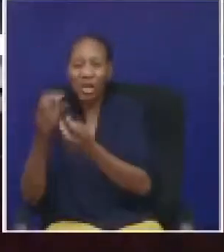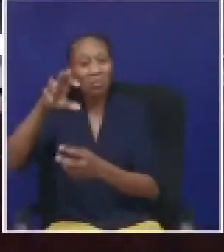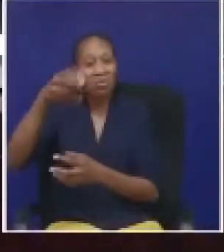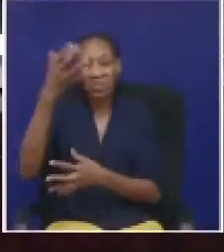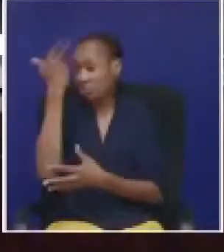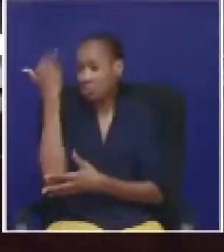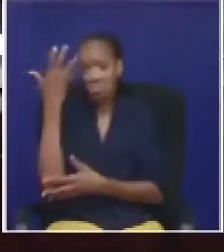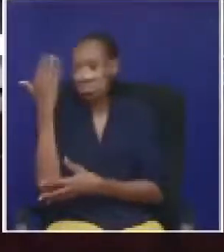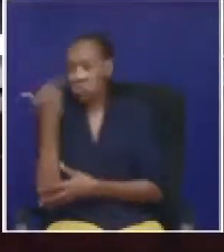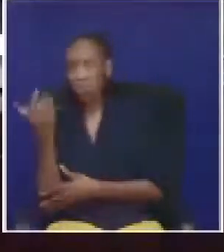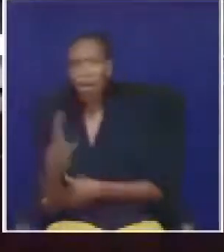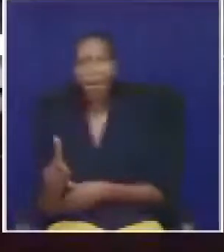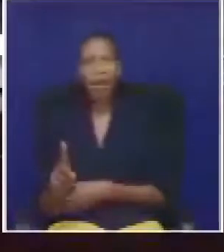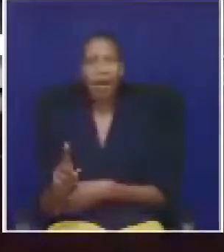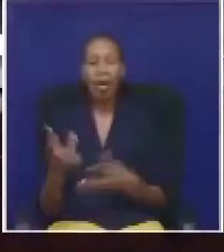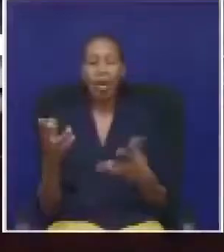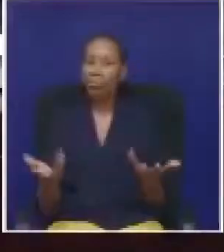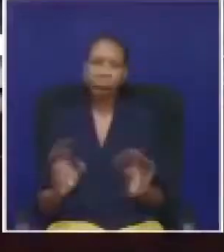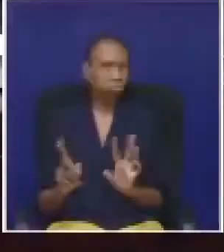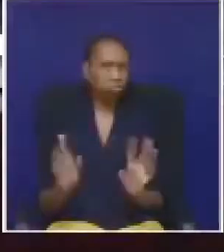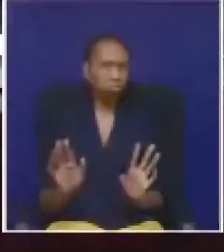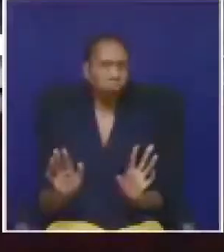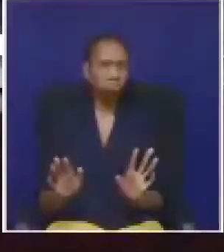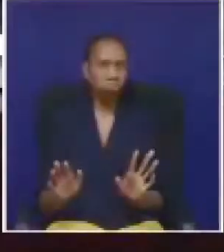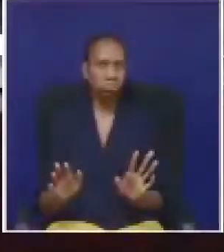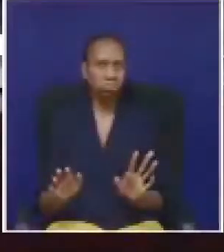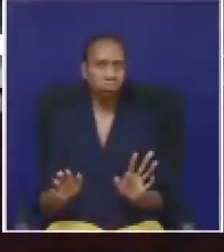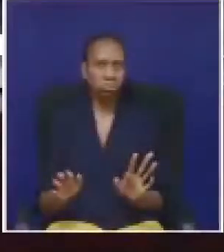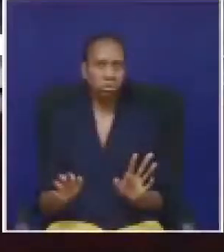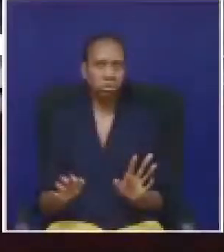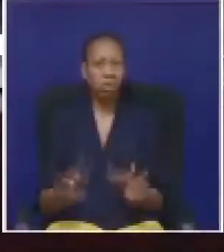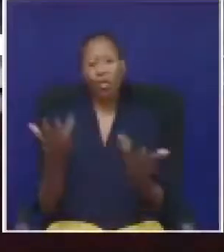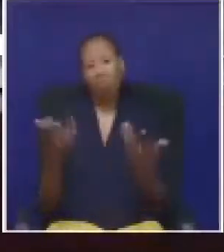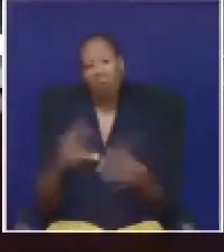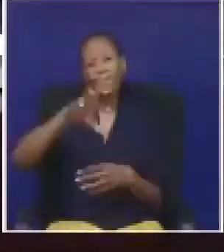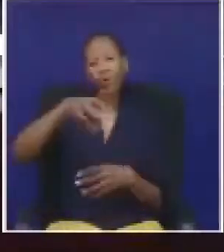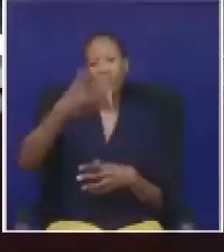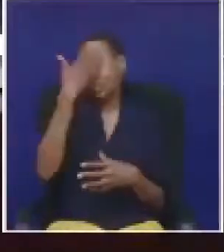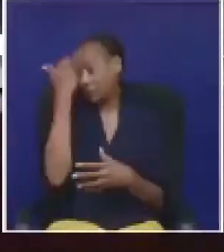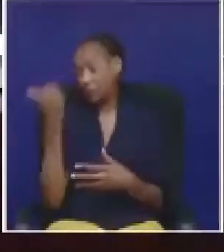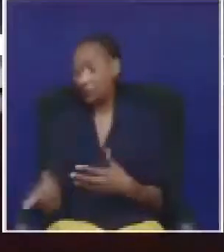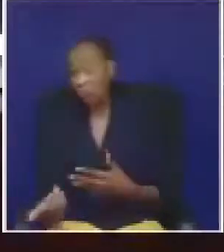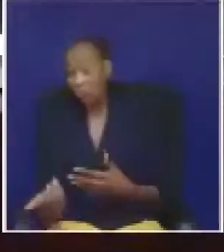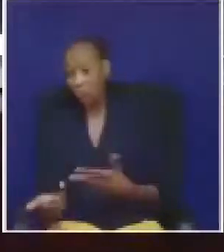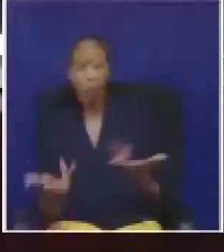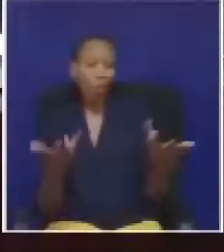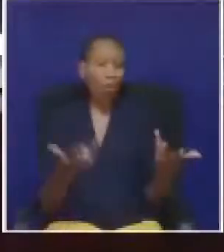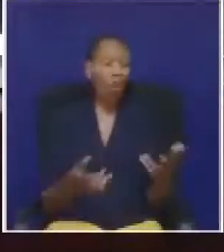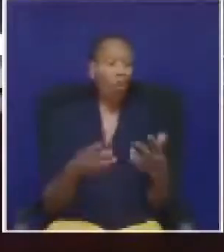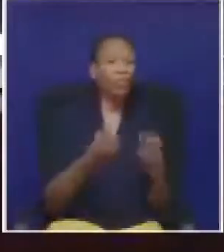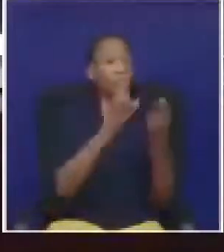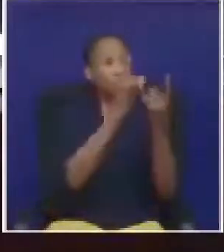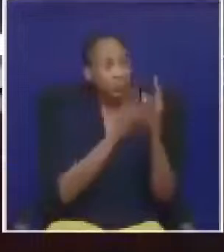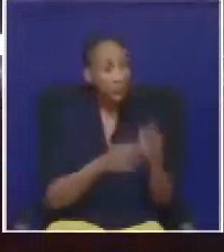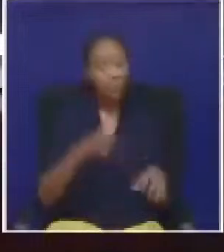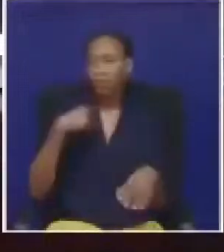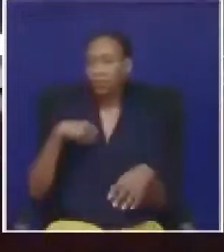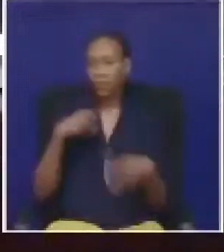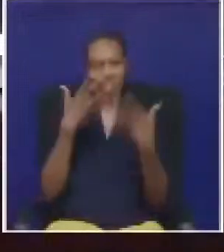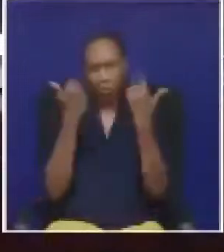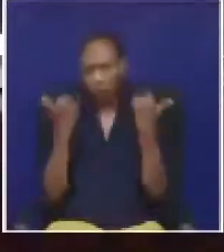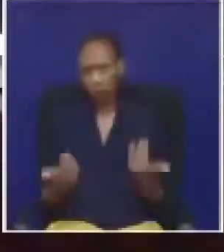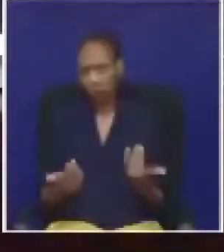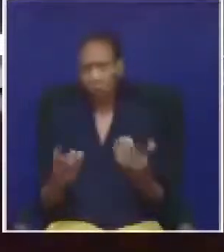it, or vice versa. That the province doesn't know, or the metro, or